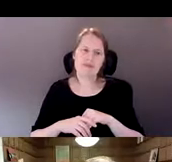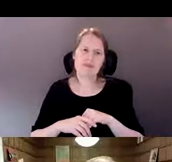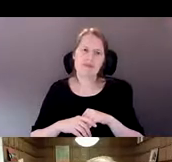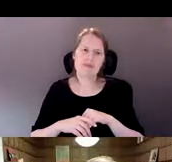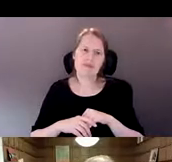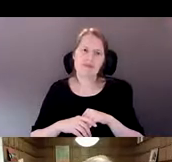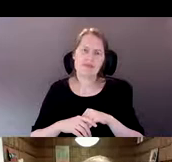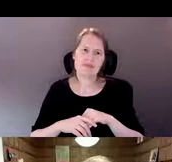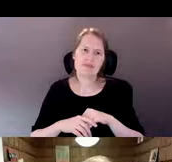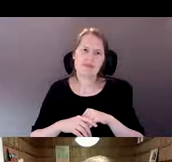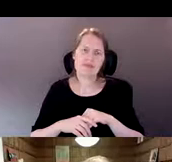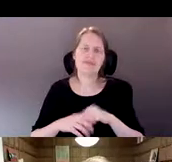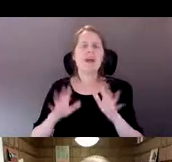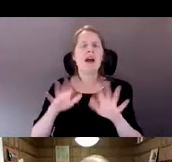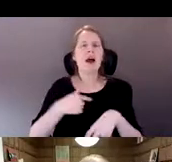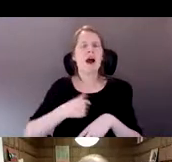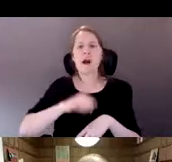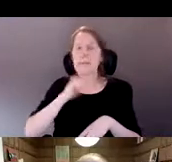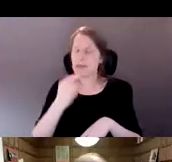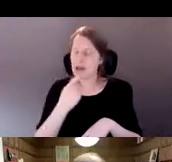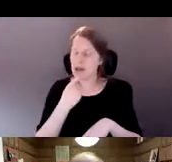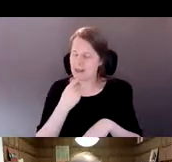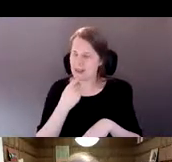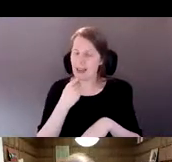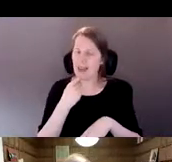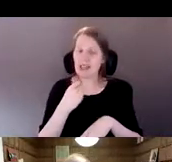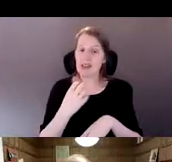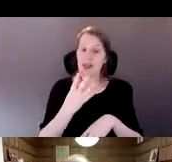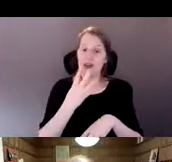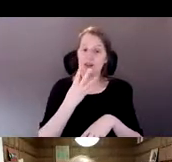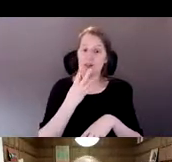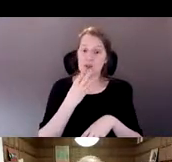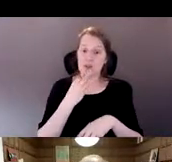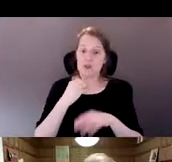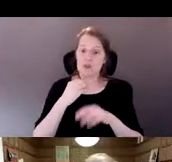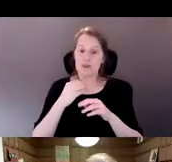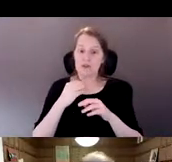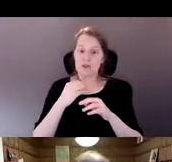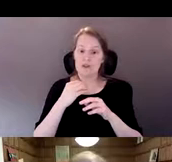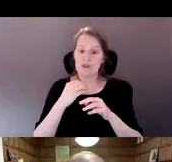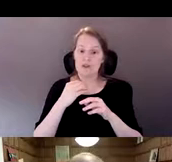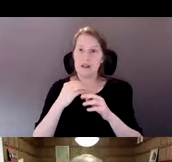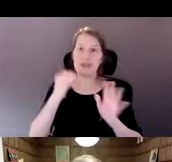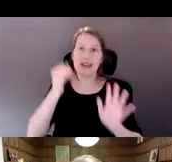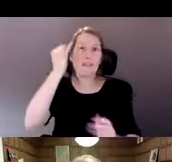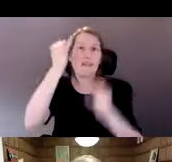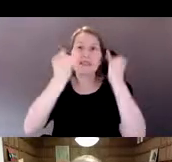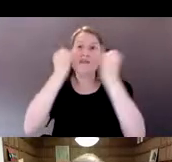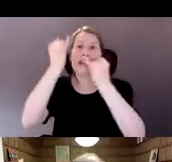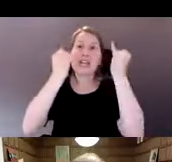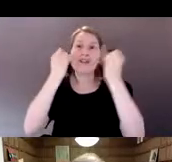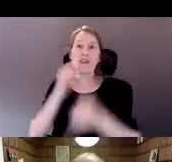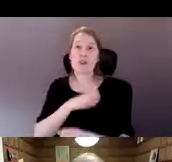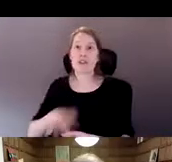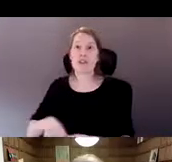So I don't mean to imply that figures of Judaism in Christian thought don't affect real Jews. Of course they do.